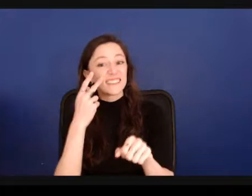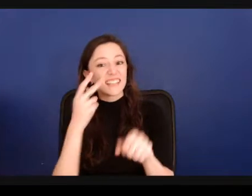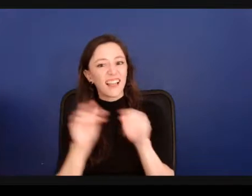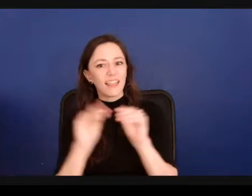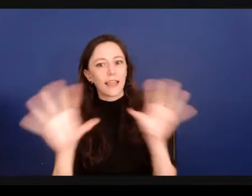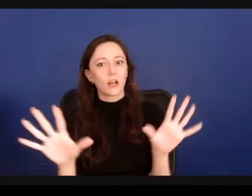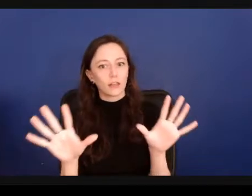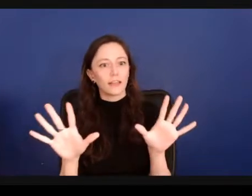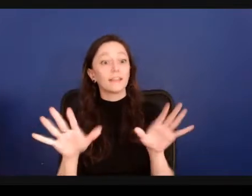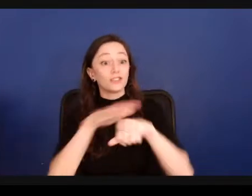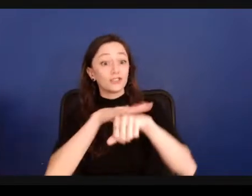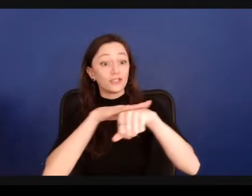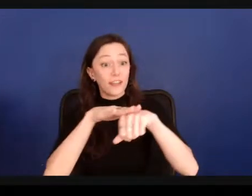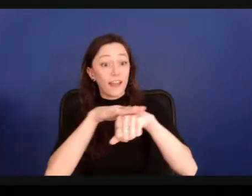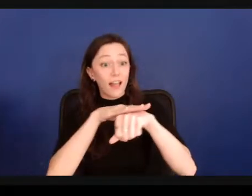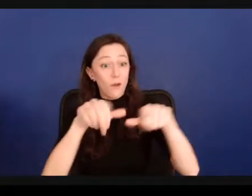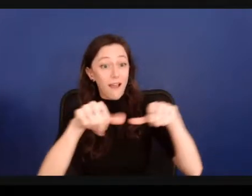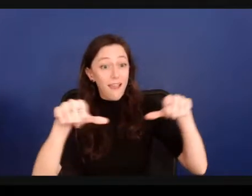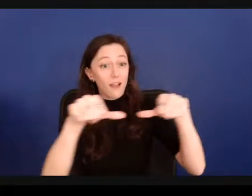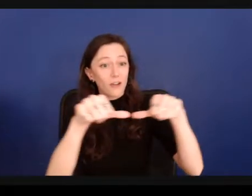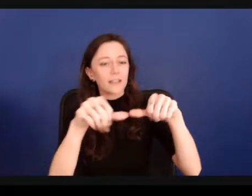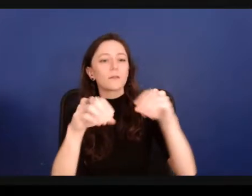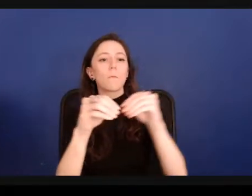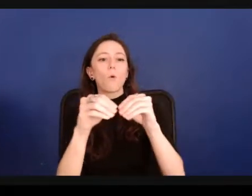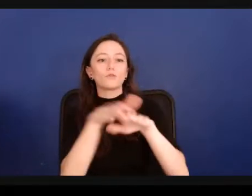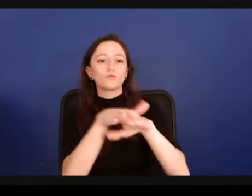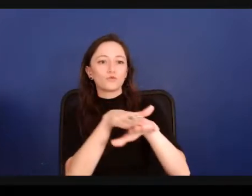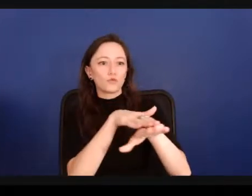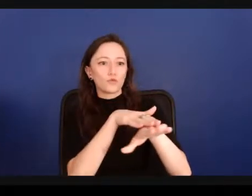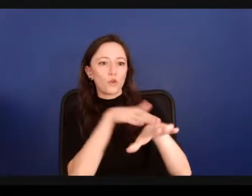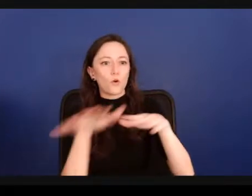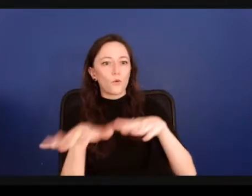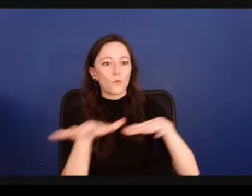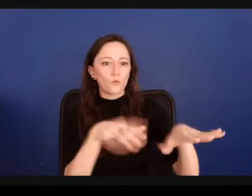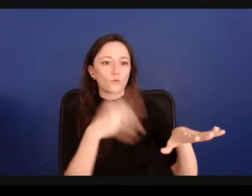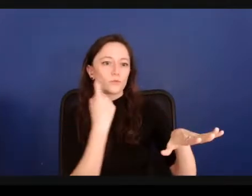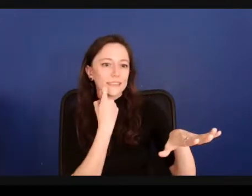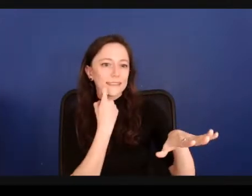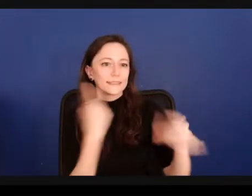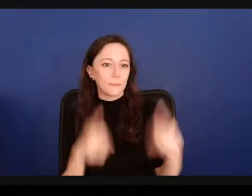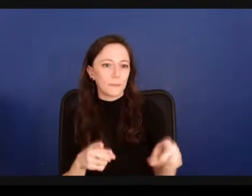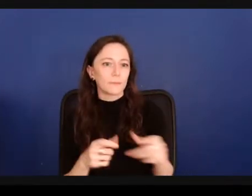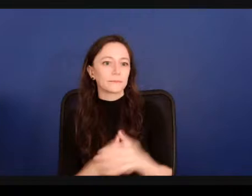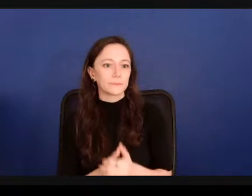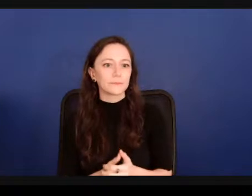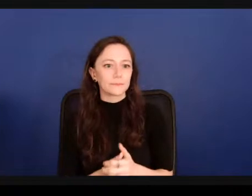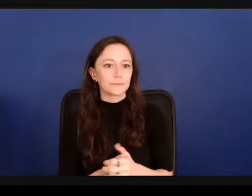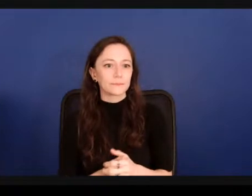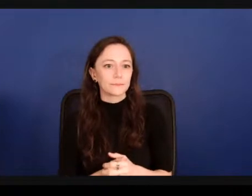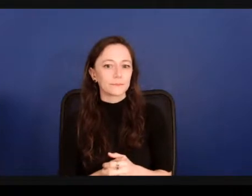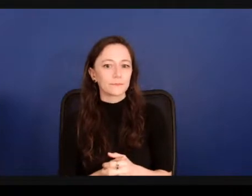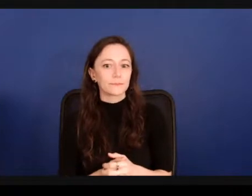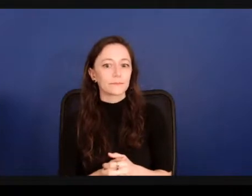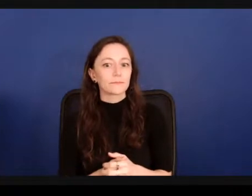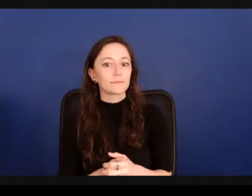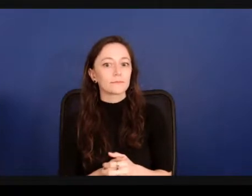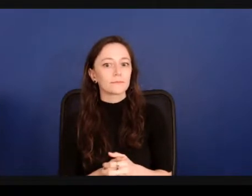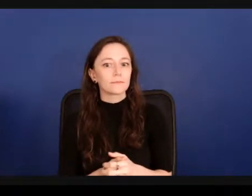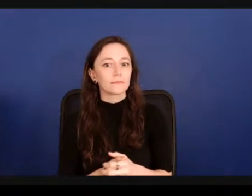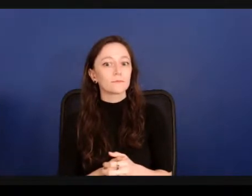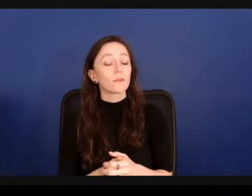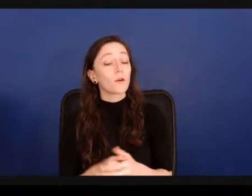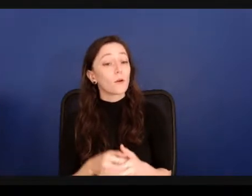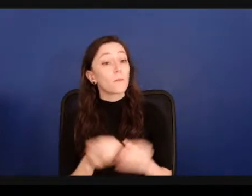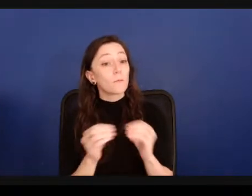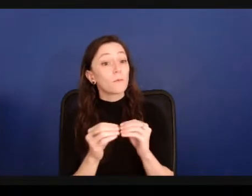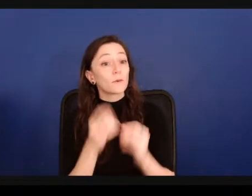it does seem a little bit slower here in recent times, recent days. So the seismicity is more recently,